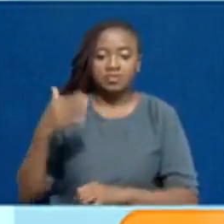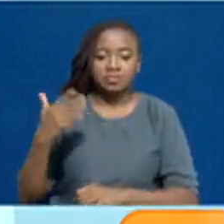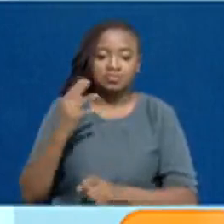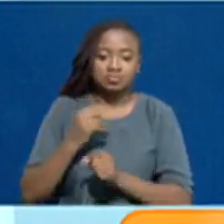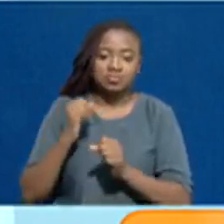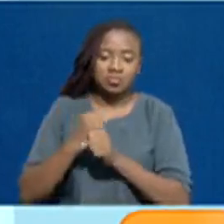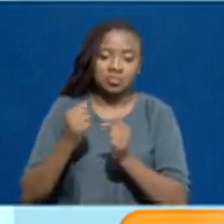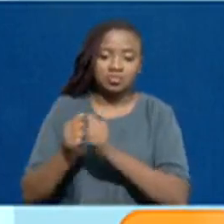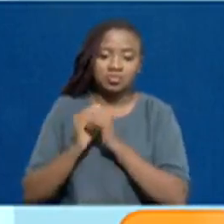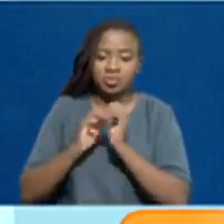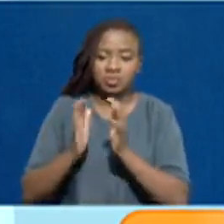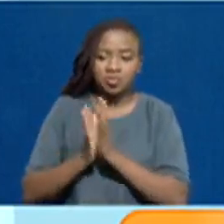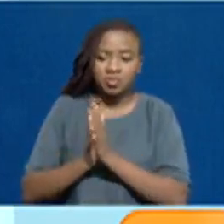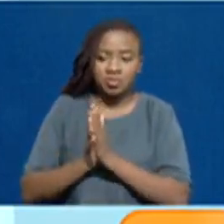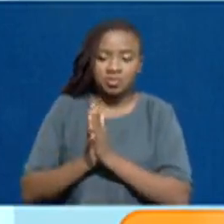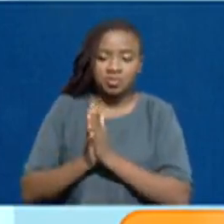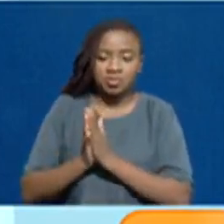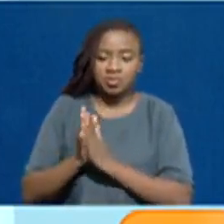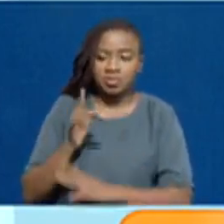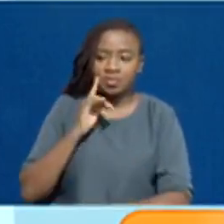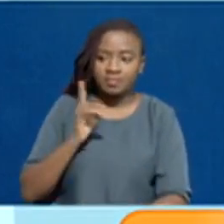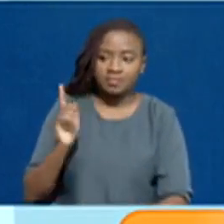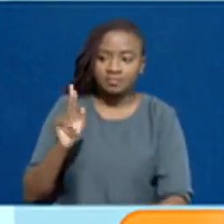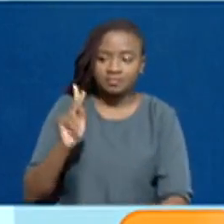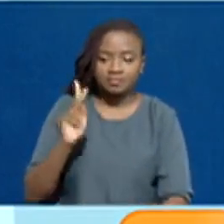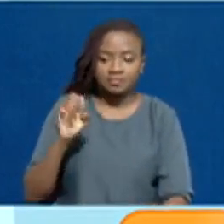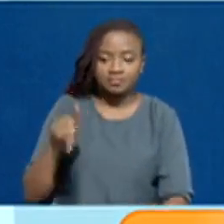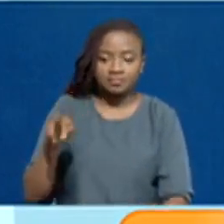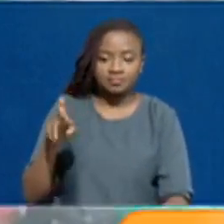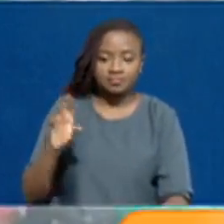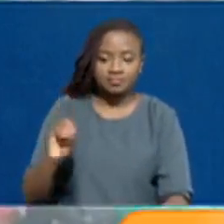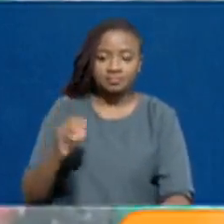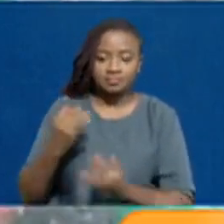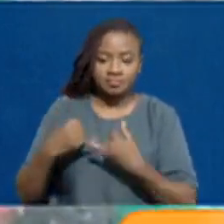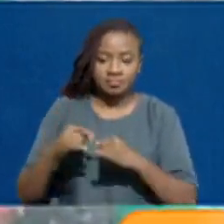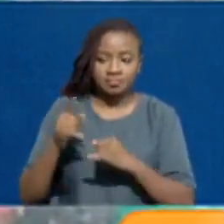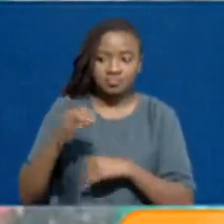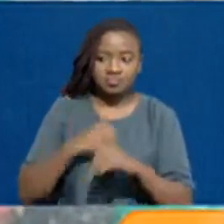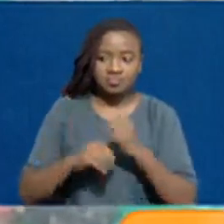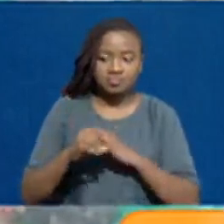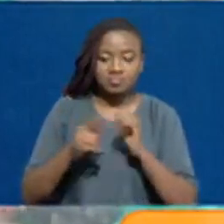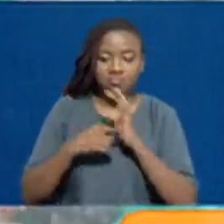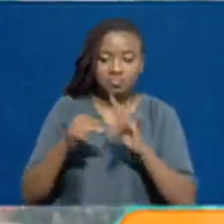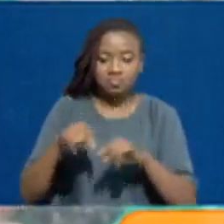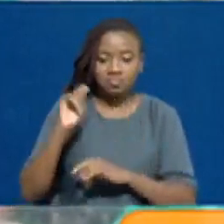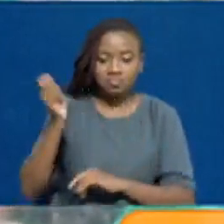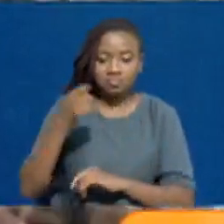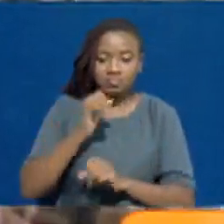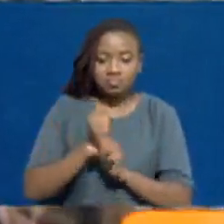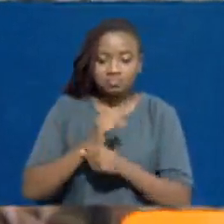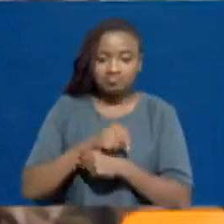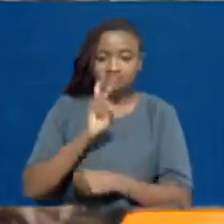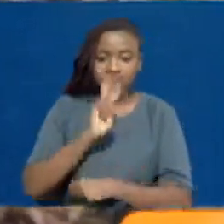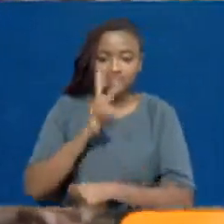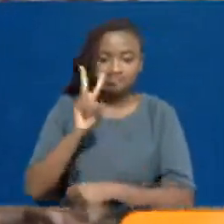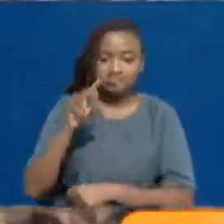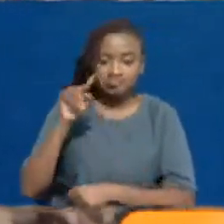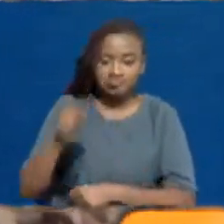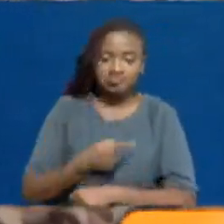to join a collective compliance scheme such as KEPRO to be able to institute such procedures. Kenya produces 22,000 tons of waste every